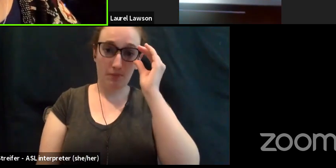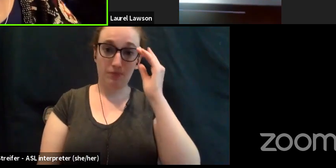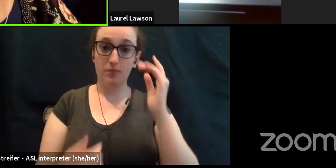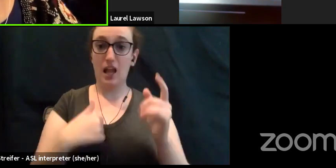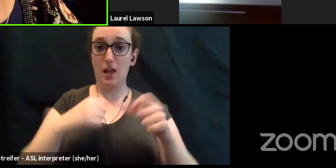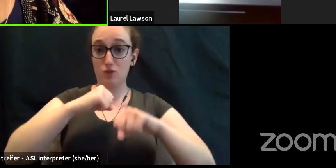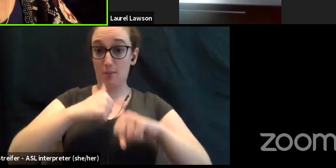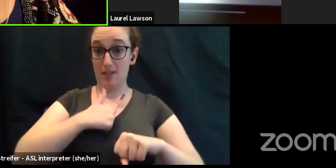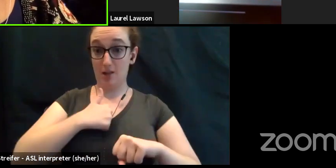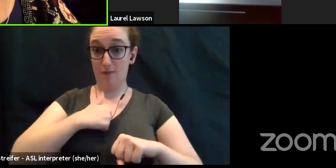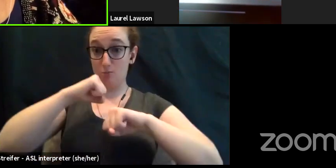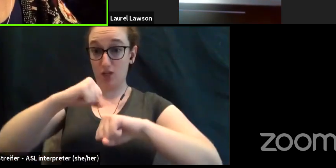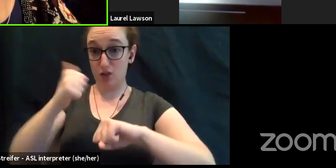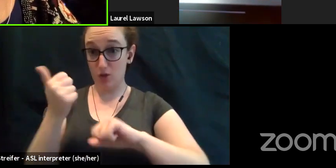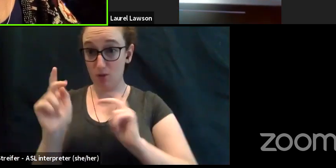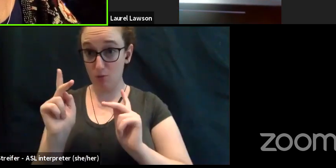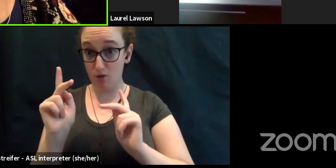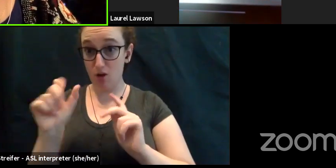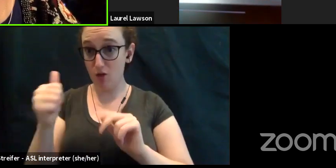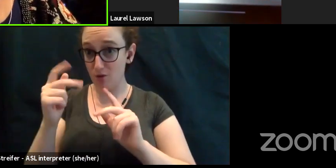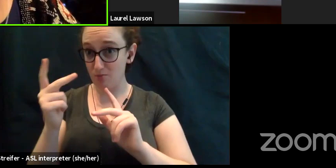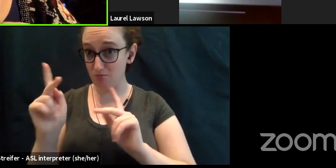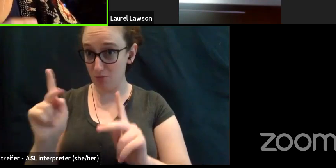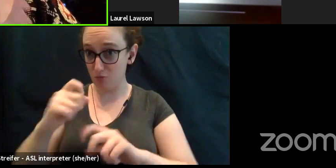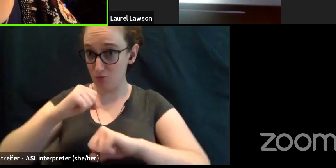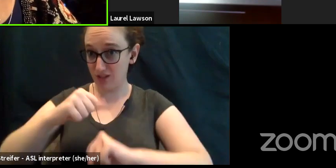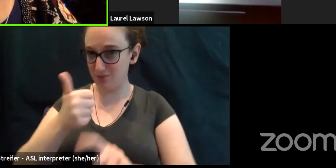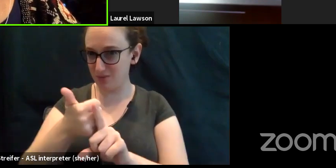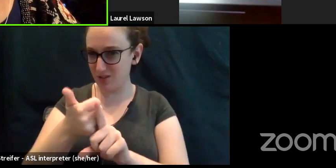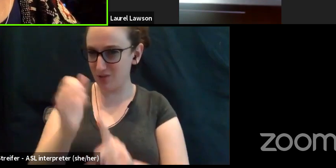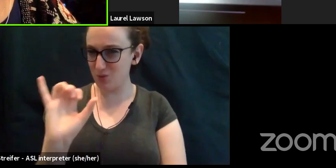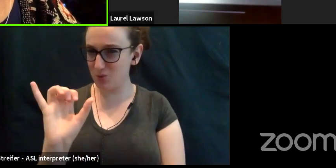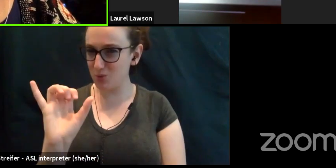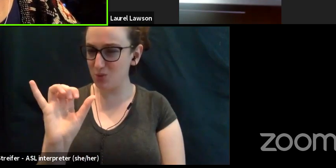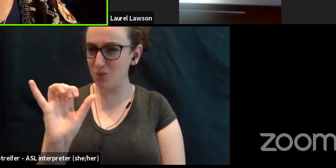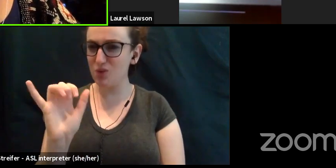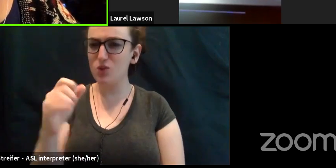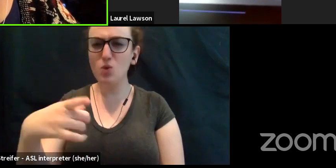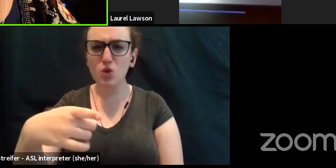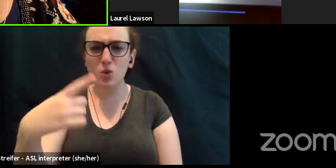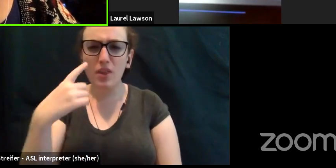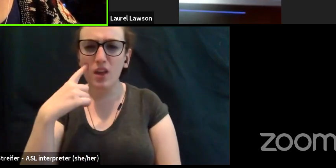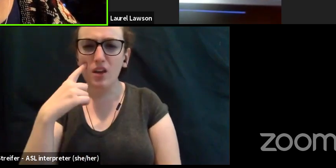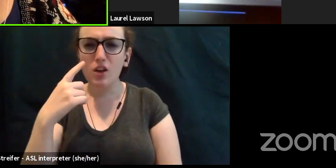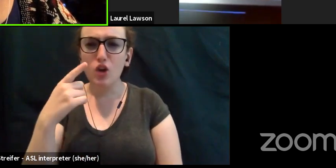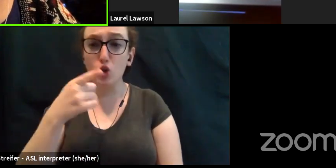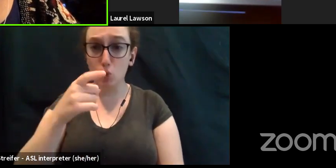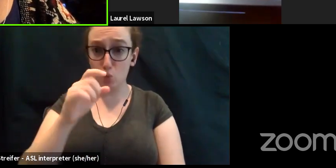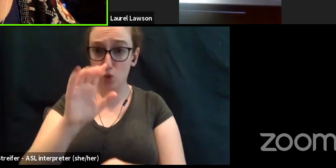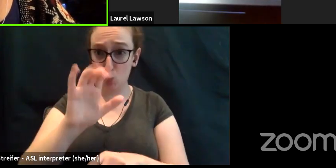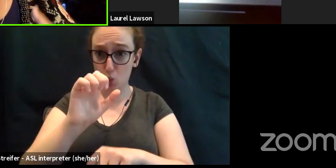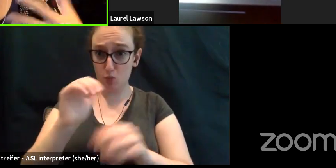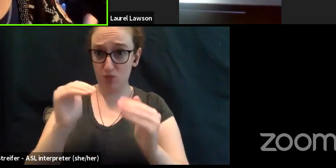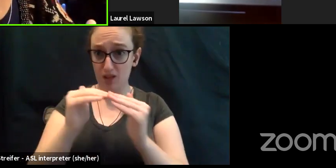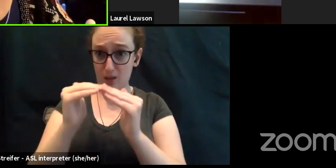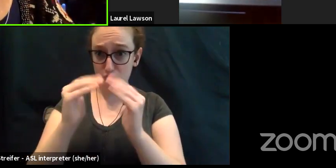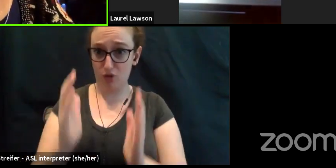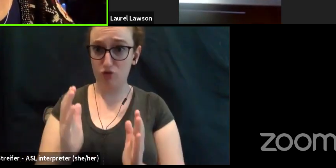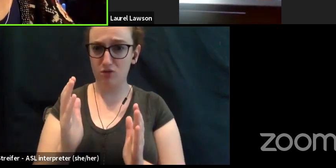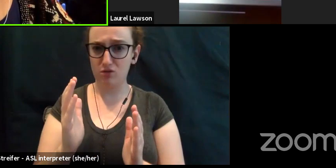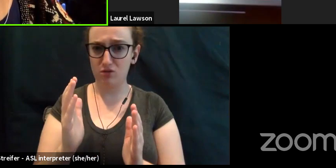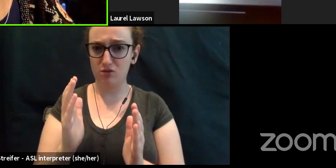else do the same. I mean, can you, are there practices that you and your collaborators have adopted to create